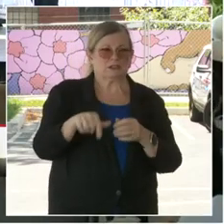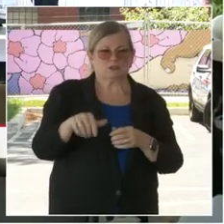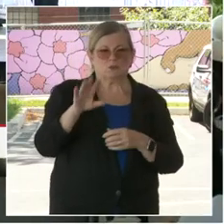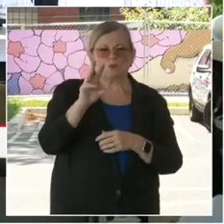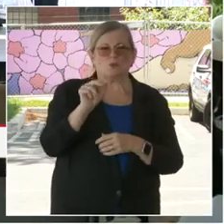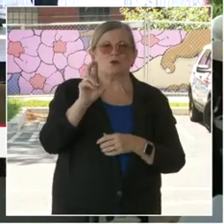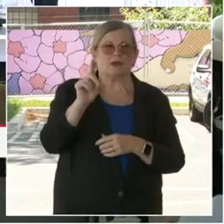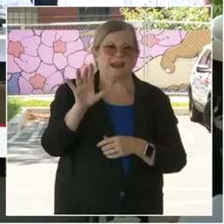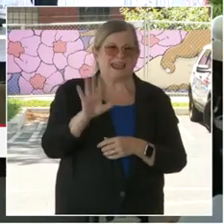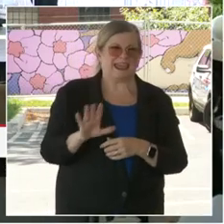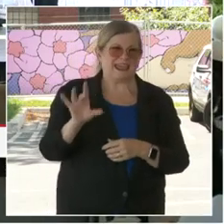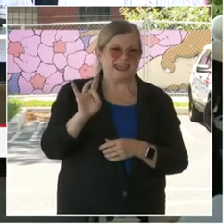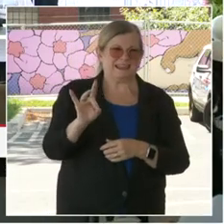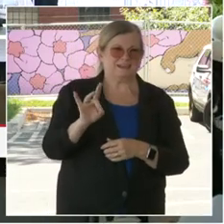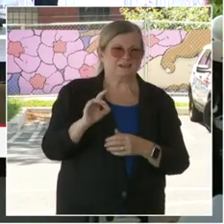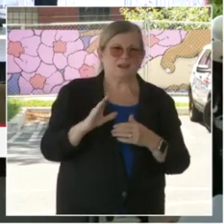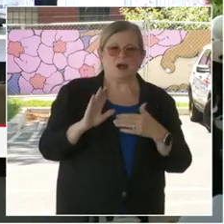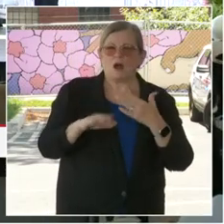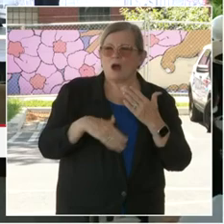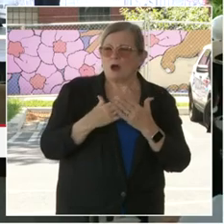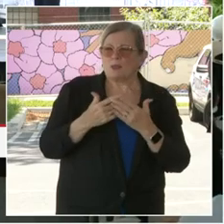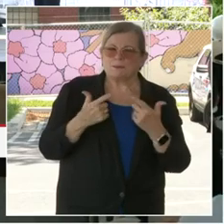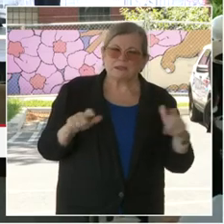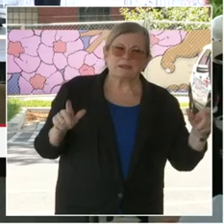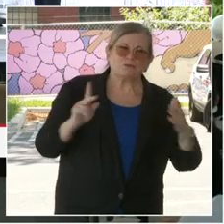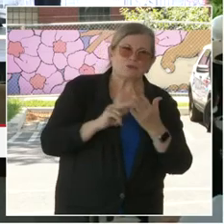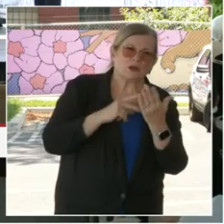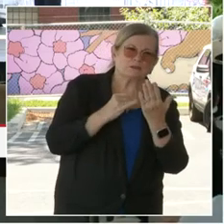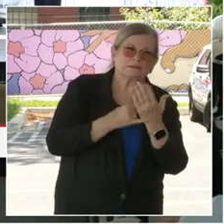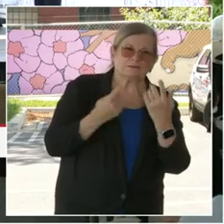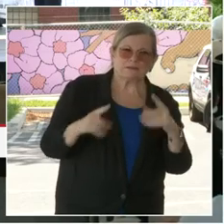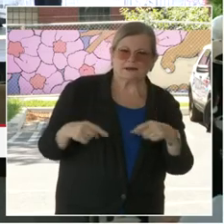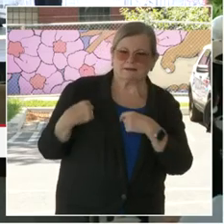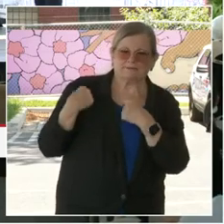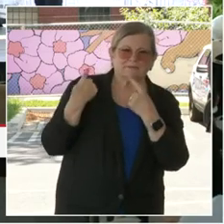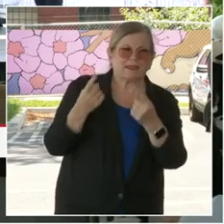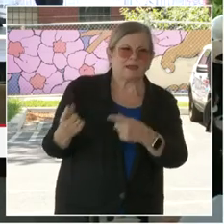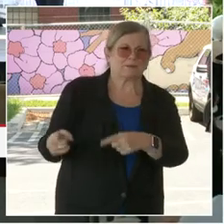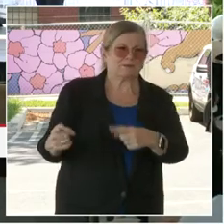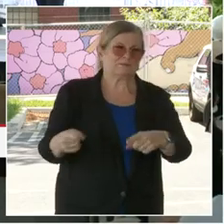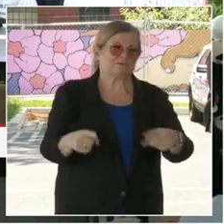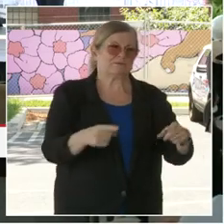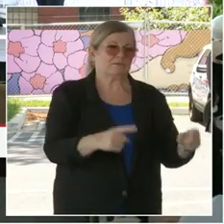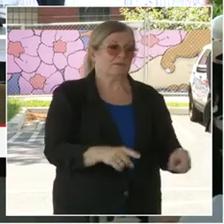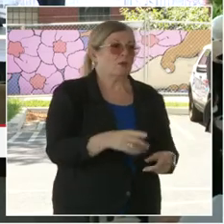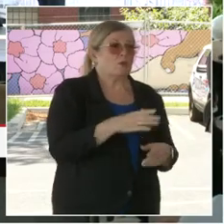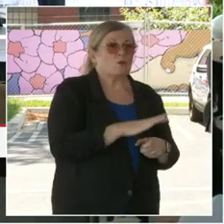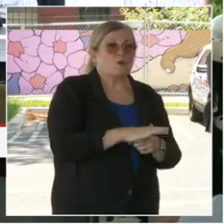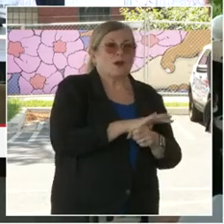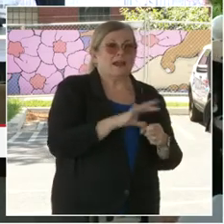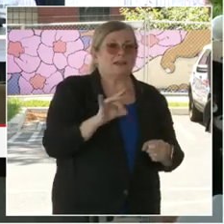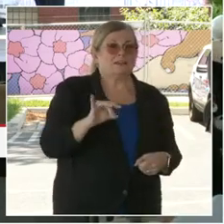the big projects that we have. So with that, let me introduce the Ward 8 Council Member, Trayon